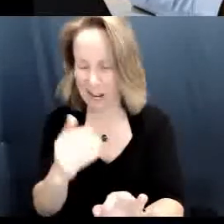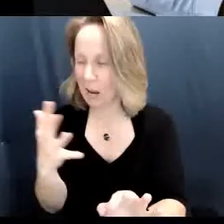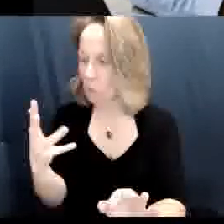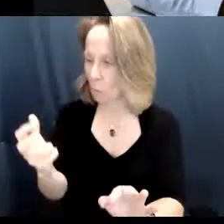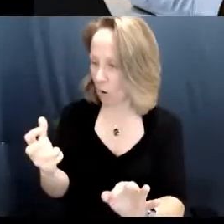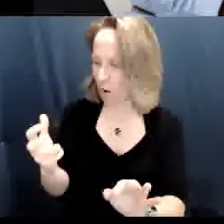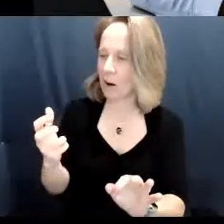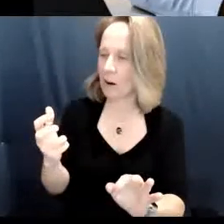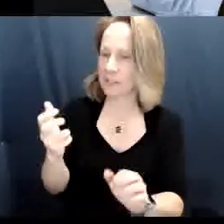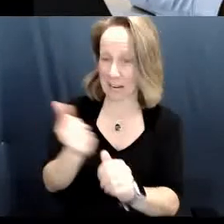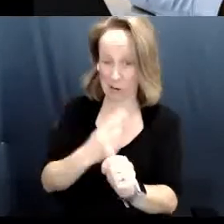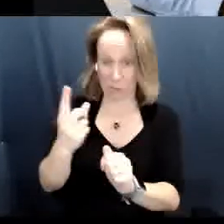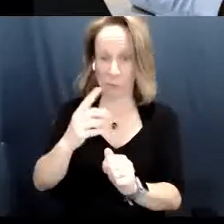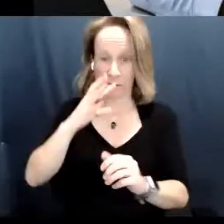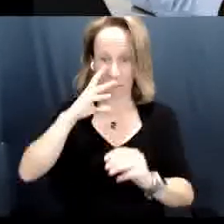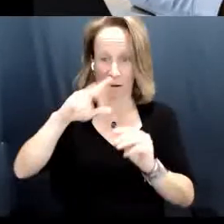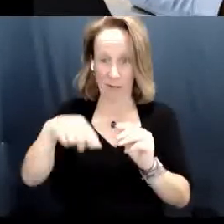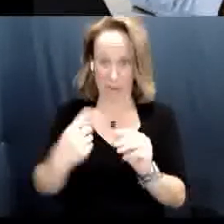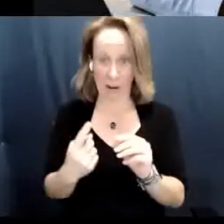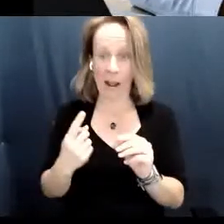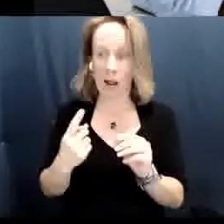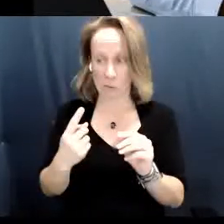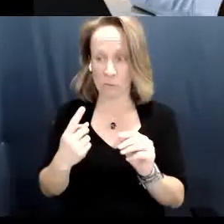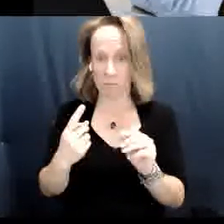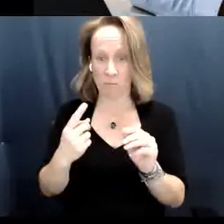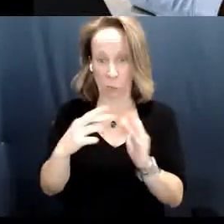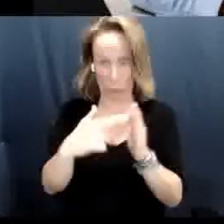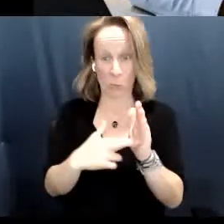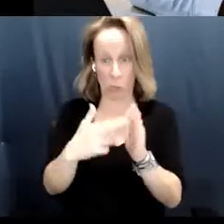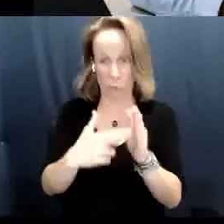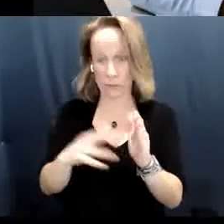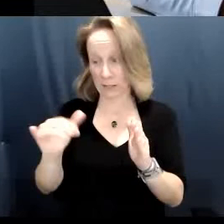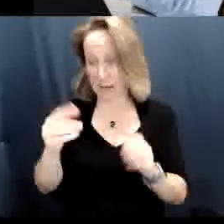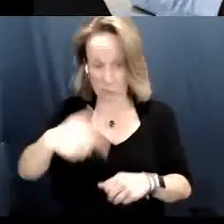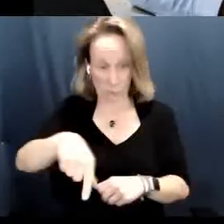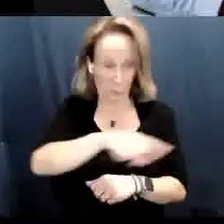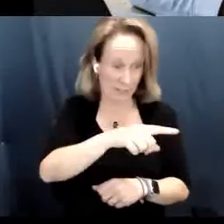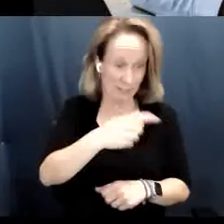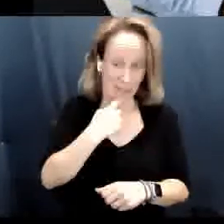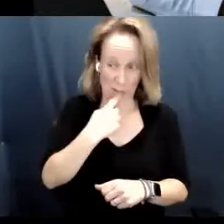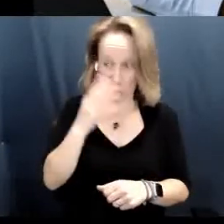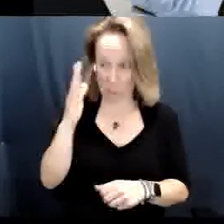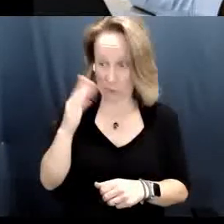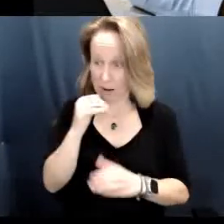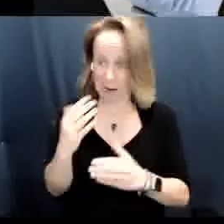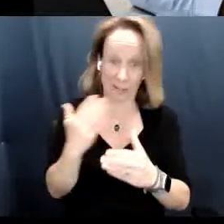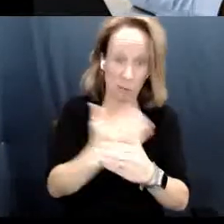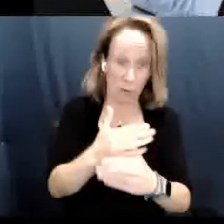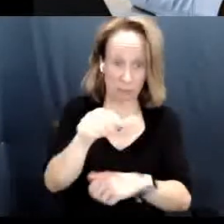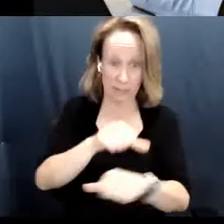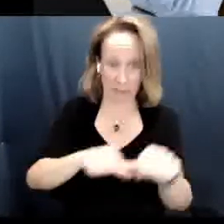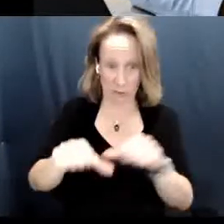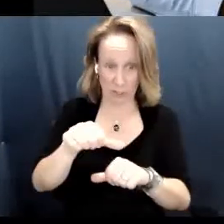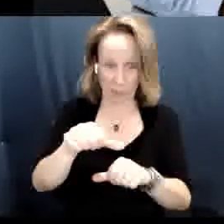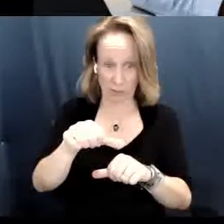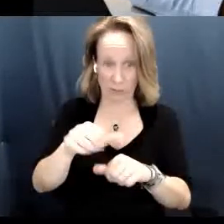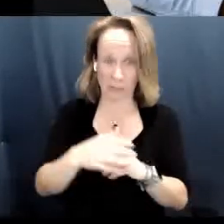group, and we said that we wouldn't interrupt each other. I don't think we finished hearing what Victoria was saying.